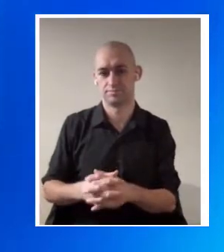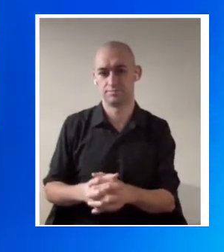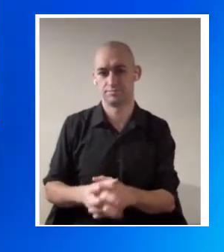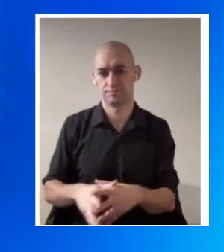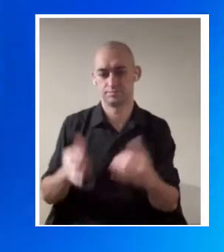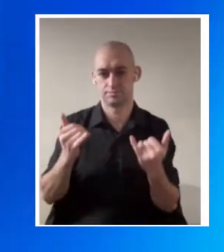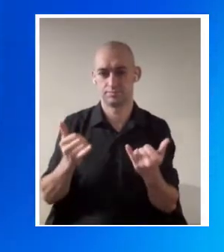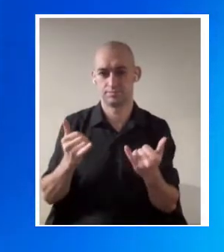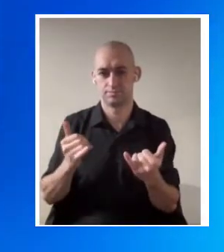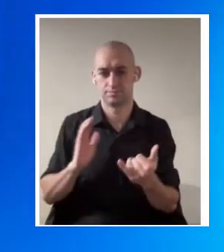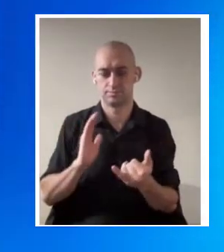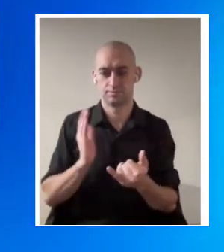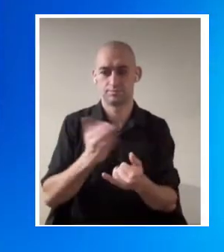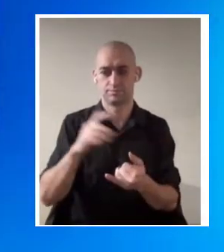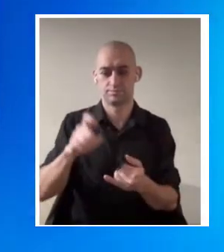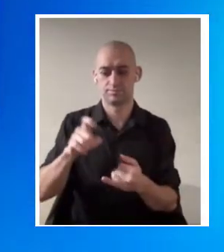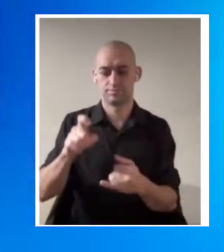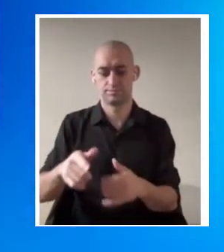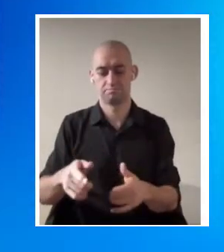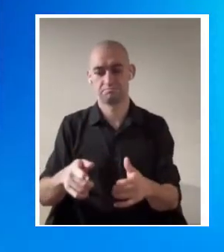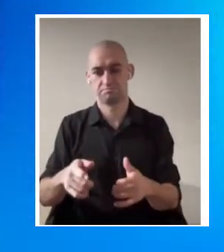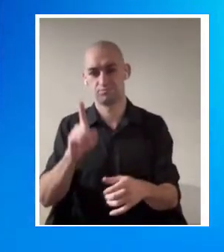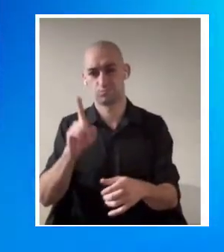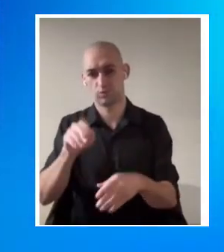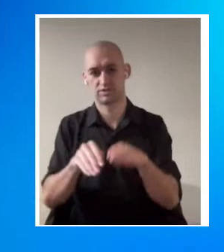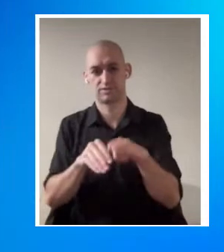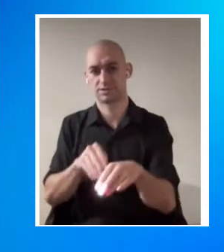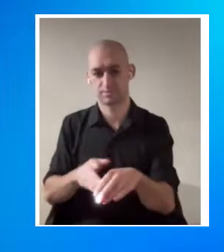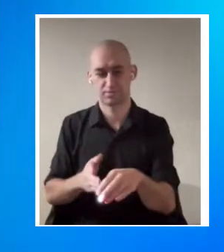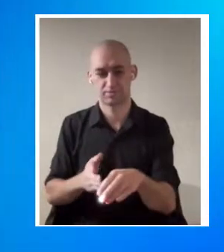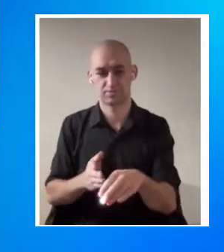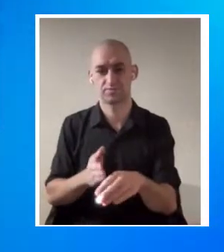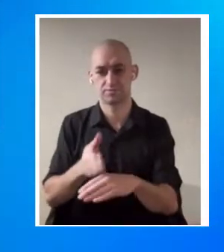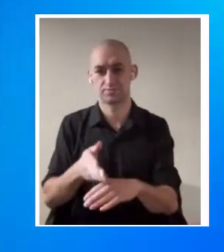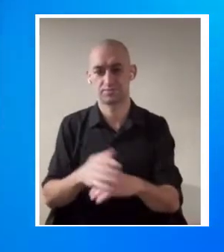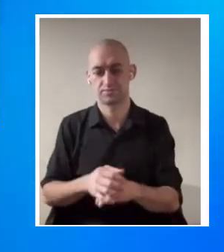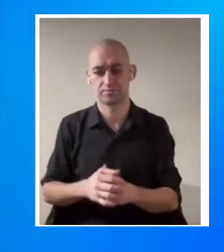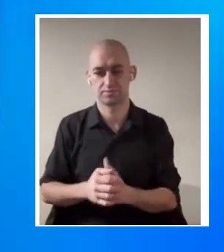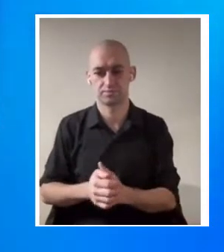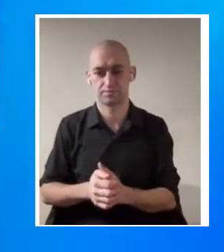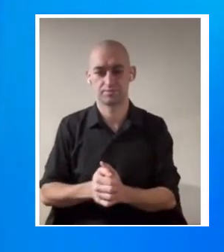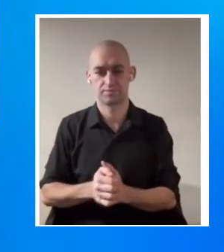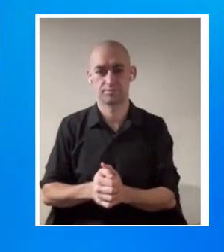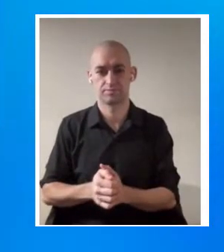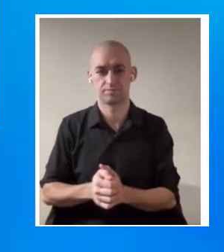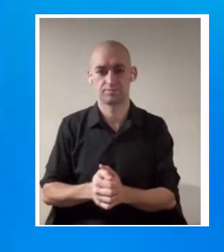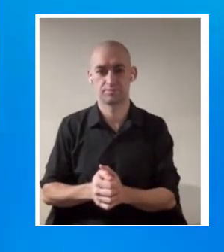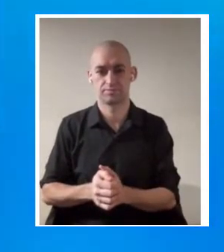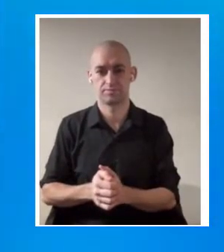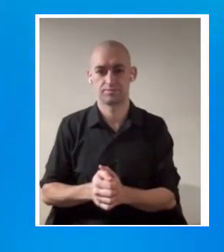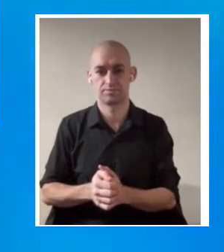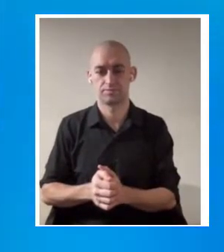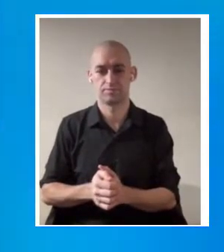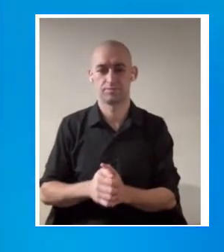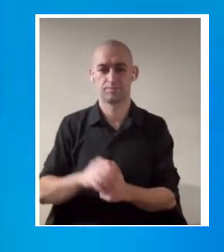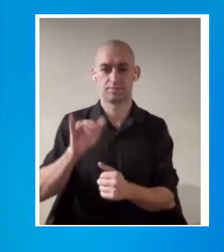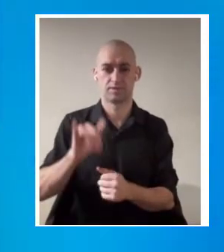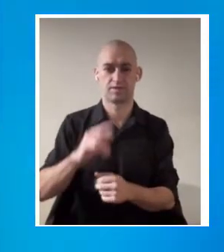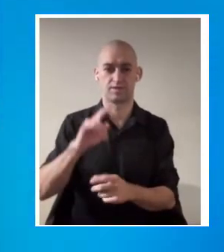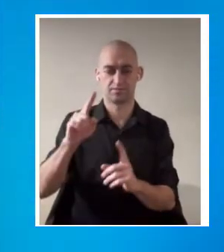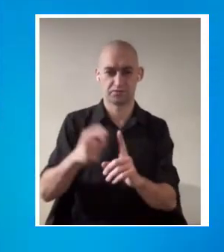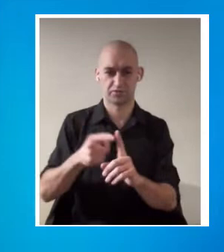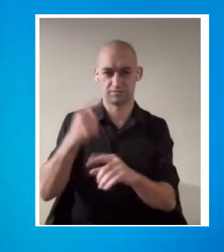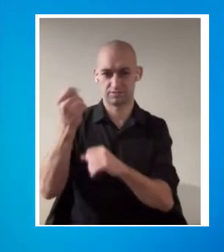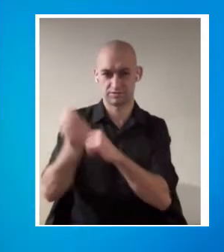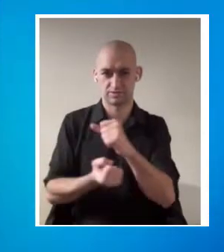Now, let's take it a step further and do a housing affordability exercise. During the first year of the Consolidated